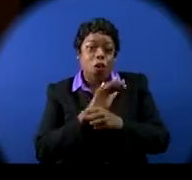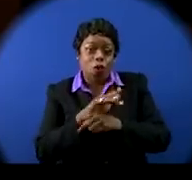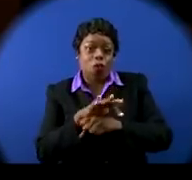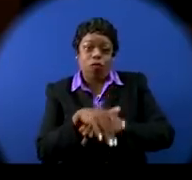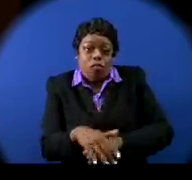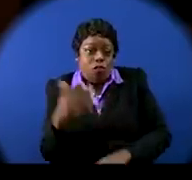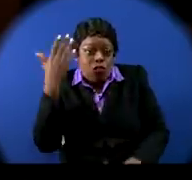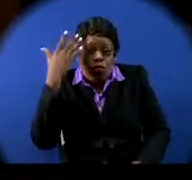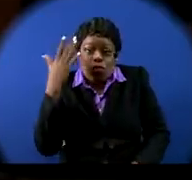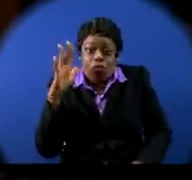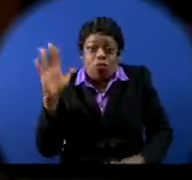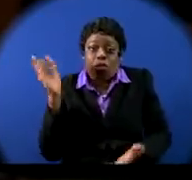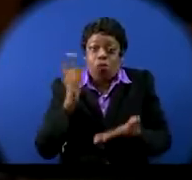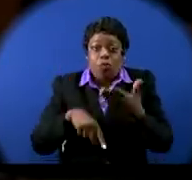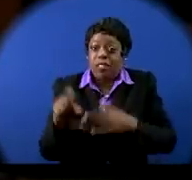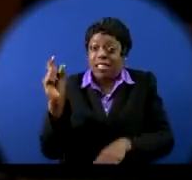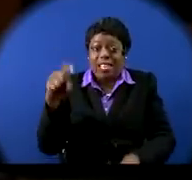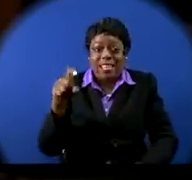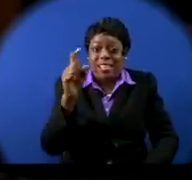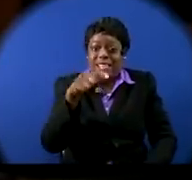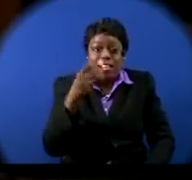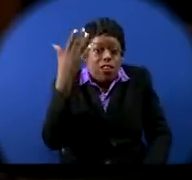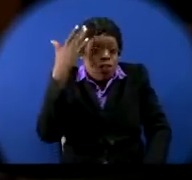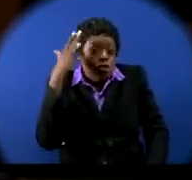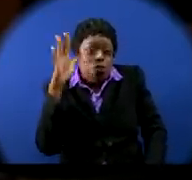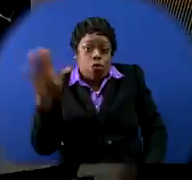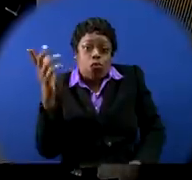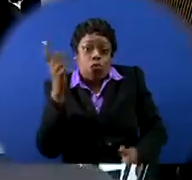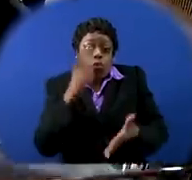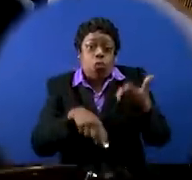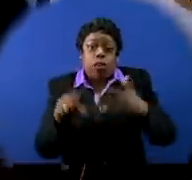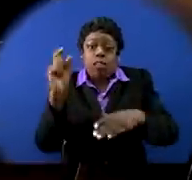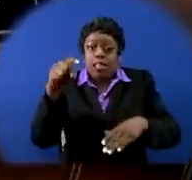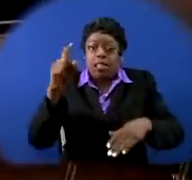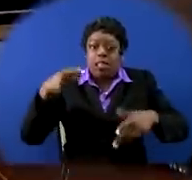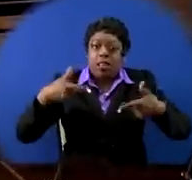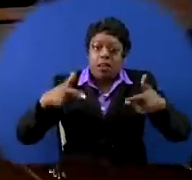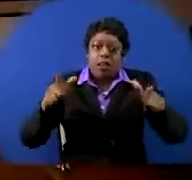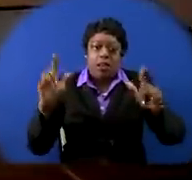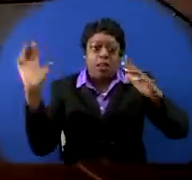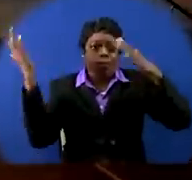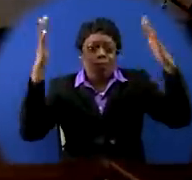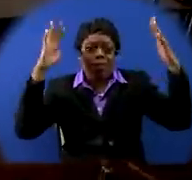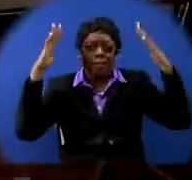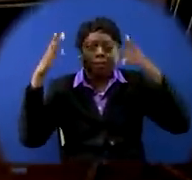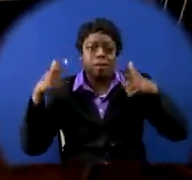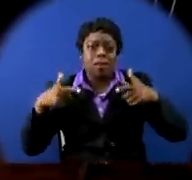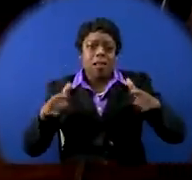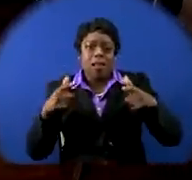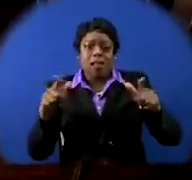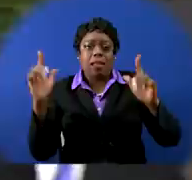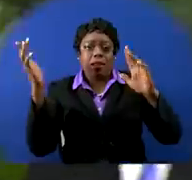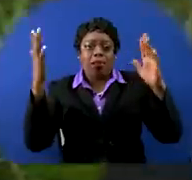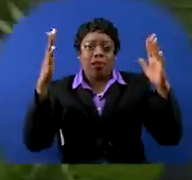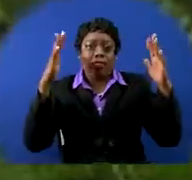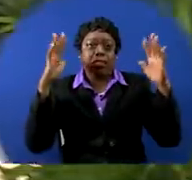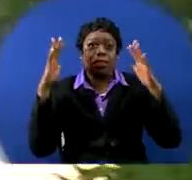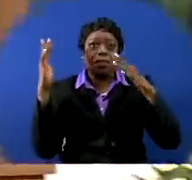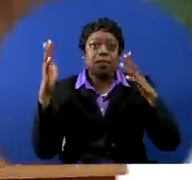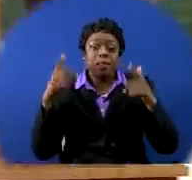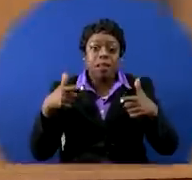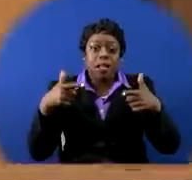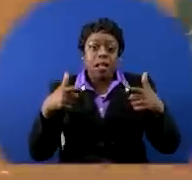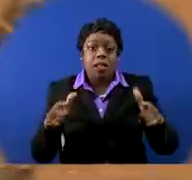You don't know what they need. You don't know what they need. Let them praise him. Let them praise him. Let